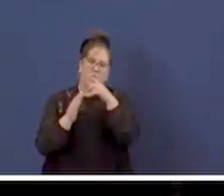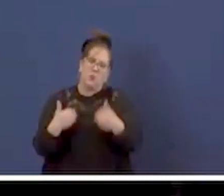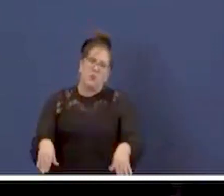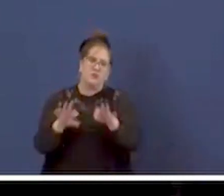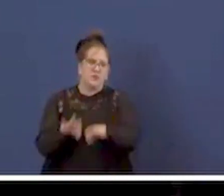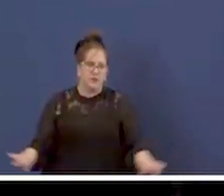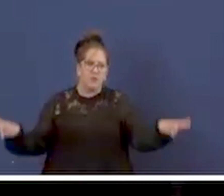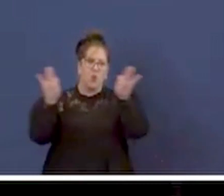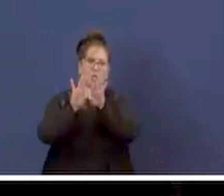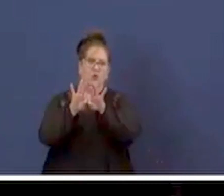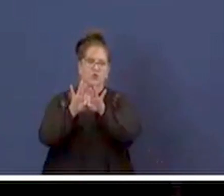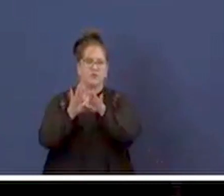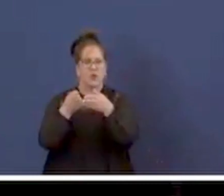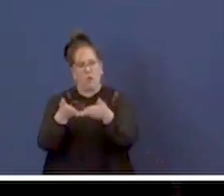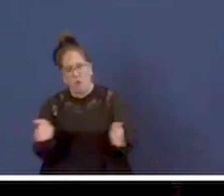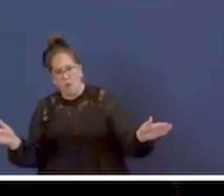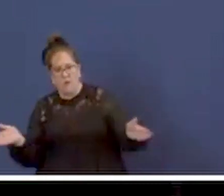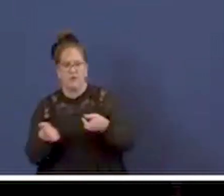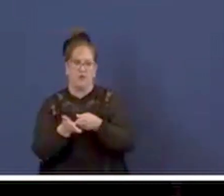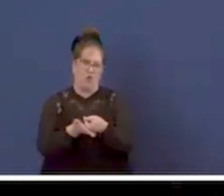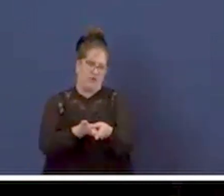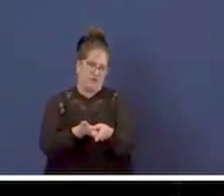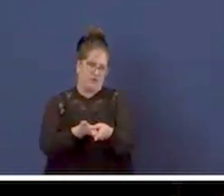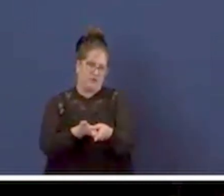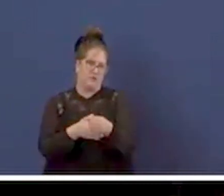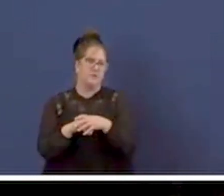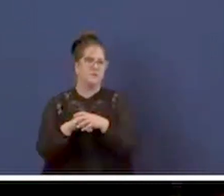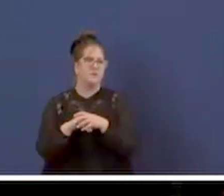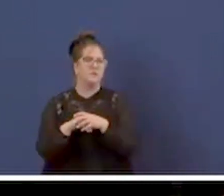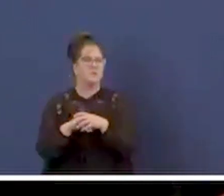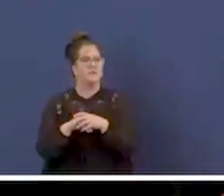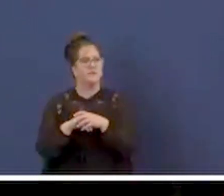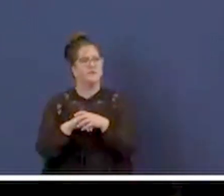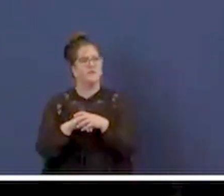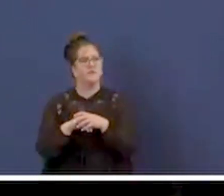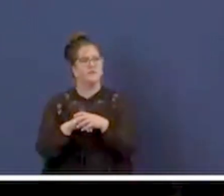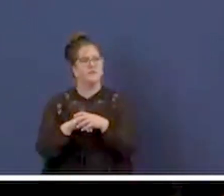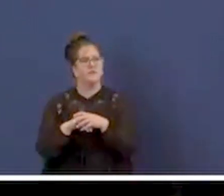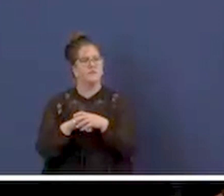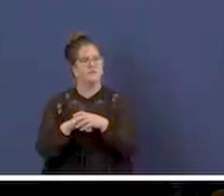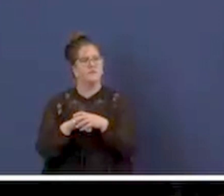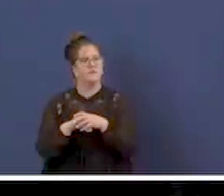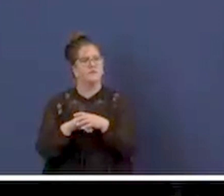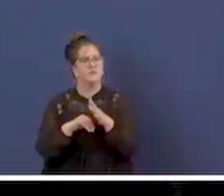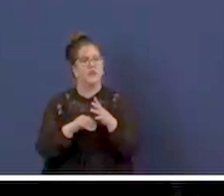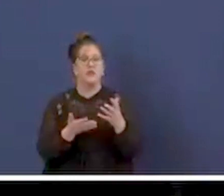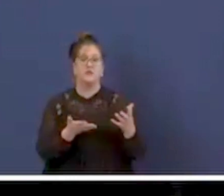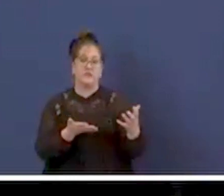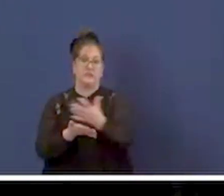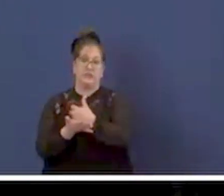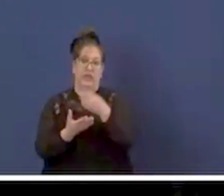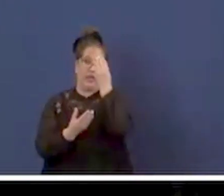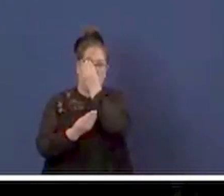important to just be open and honest. And also, and to get information,